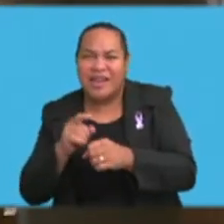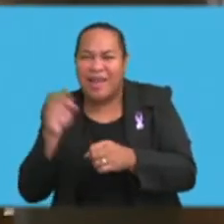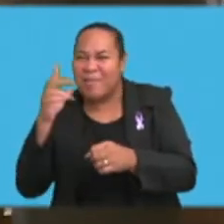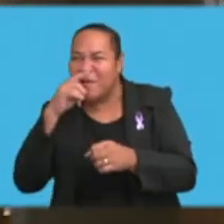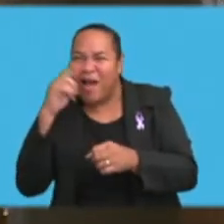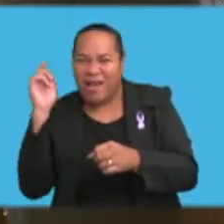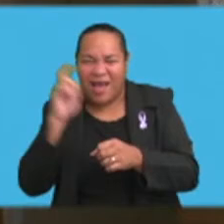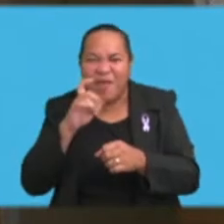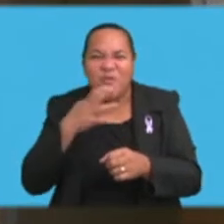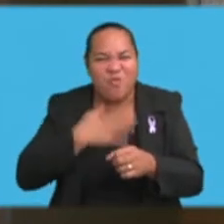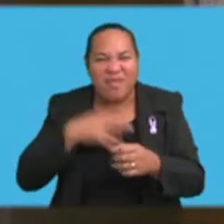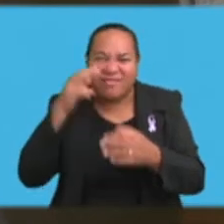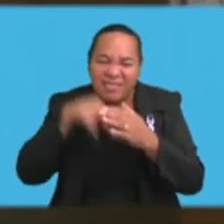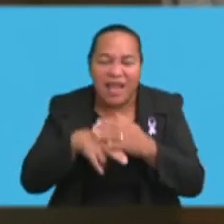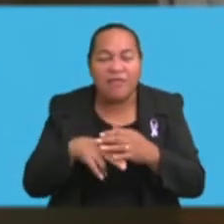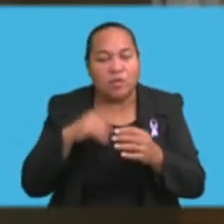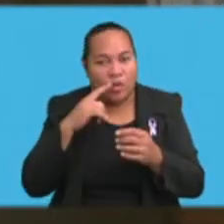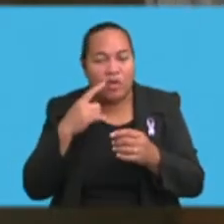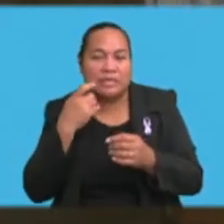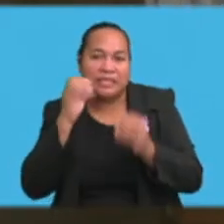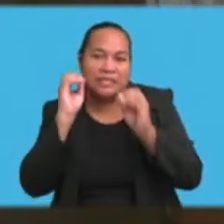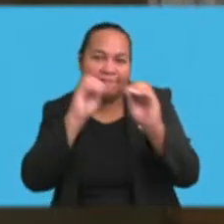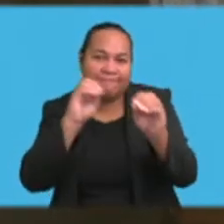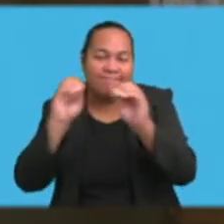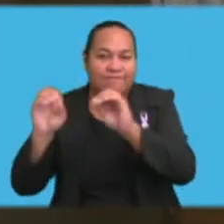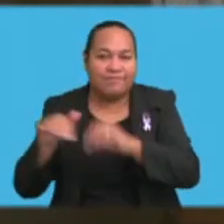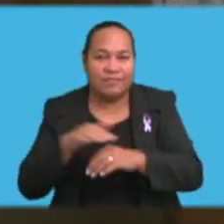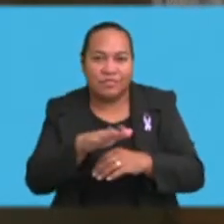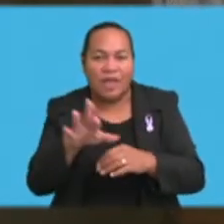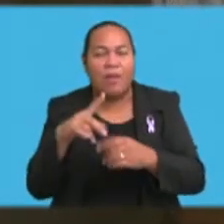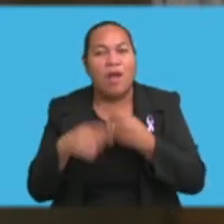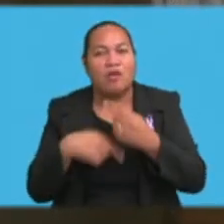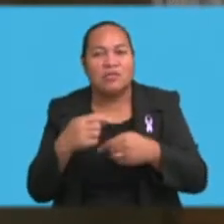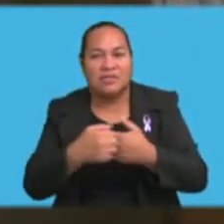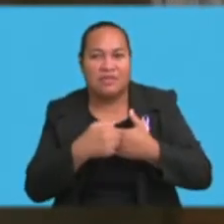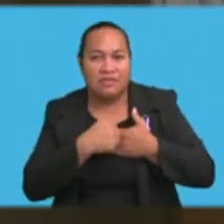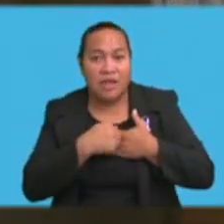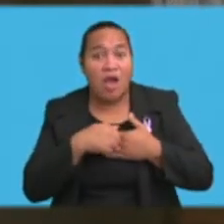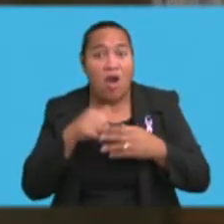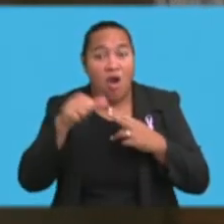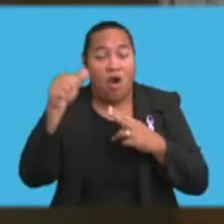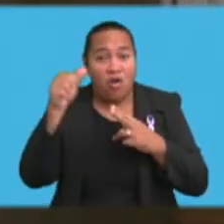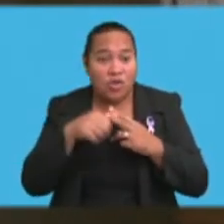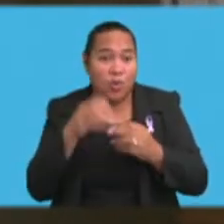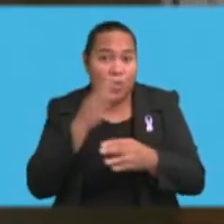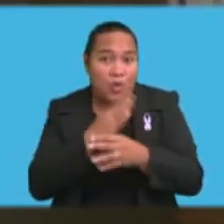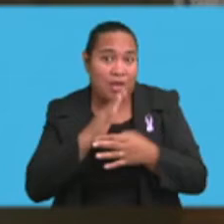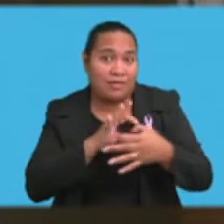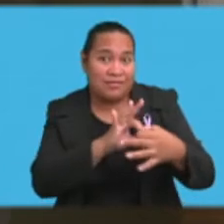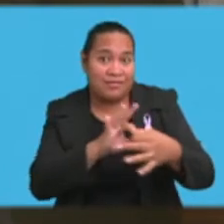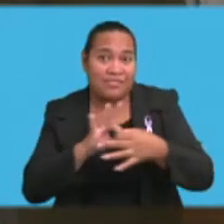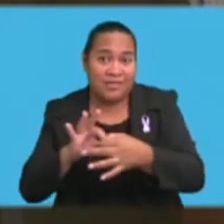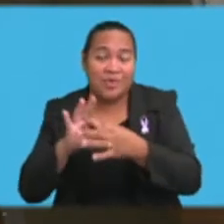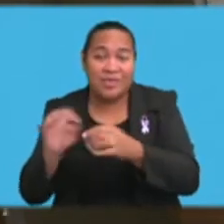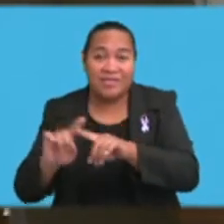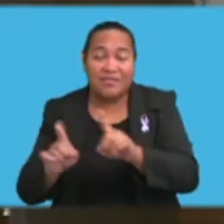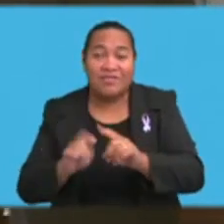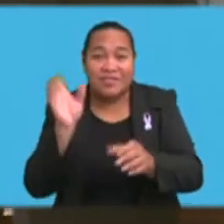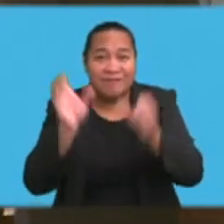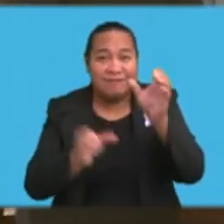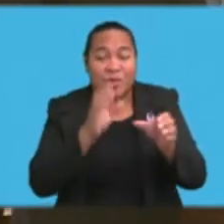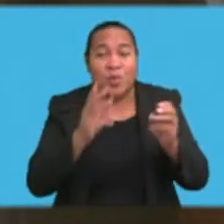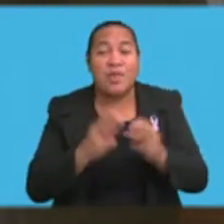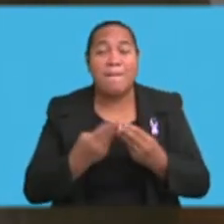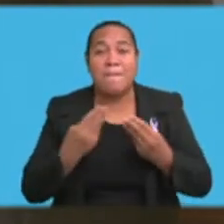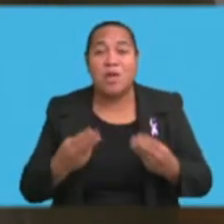Fiji. As part of our commitment also on safety at the workplace, we are also working with stakeholders, including the Ministry of Mineral